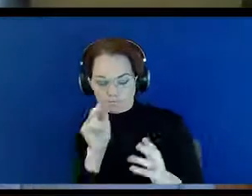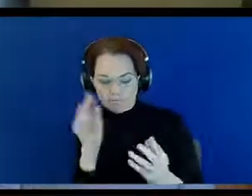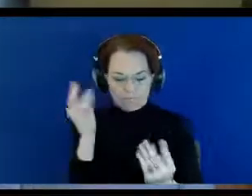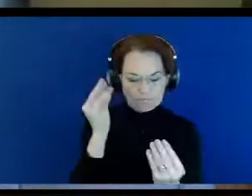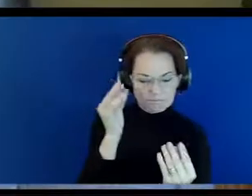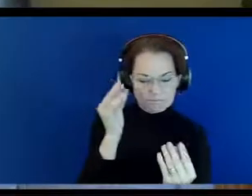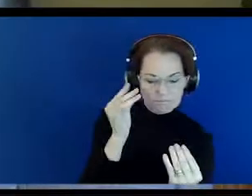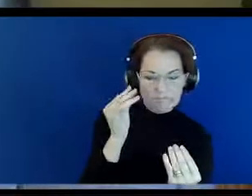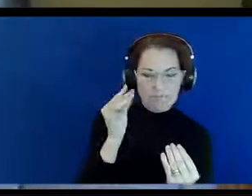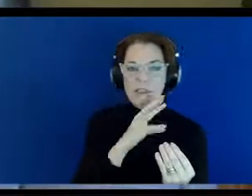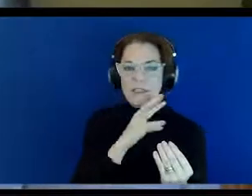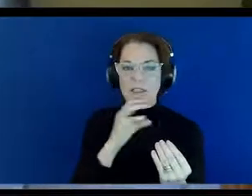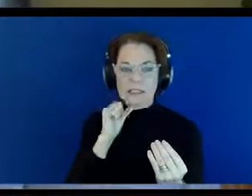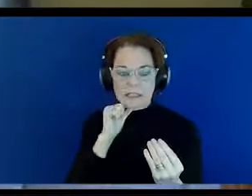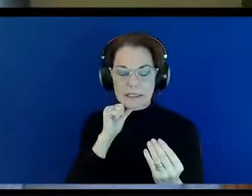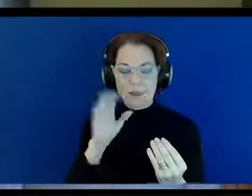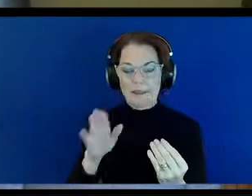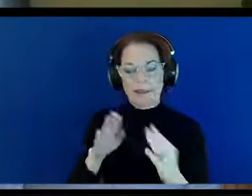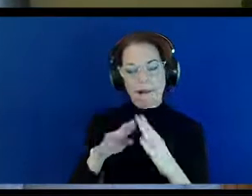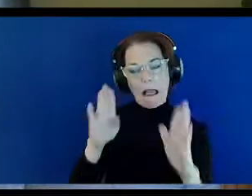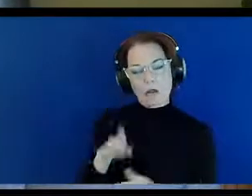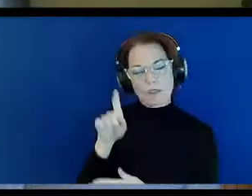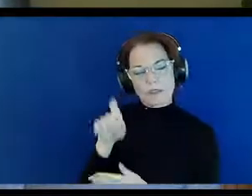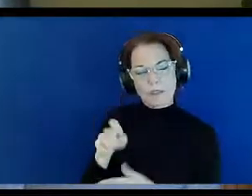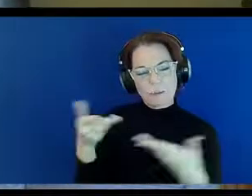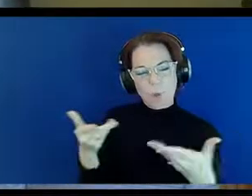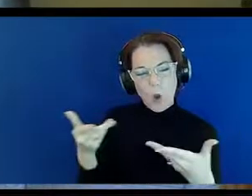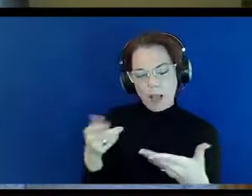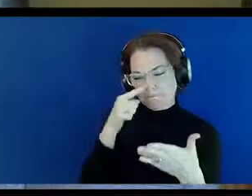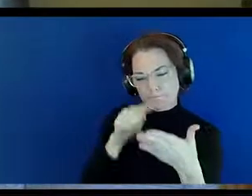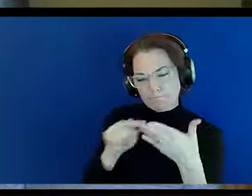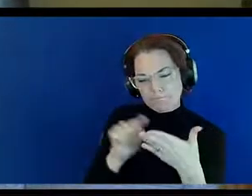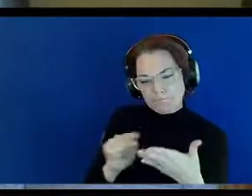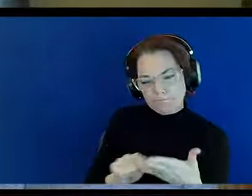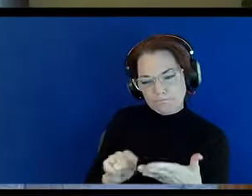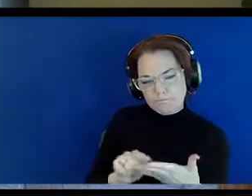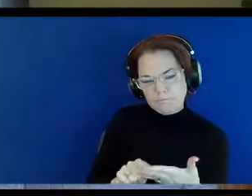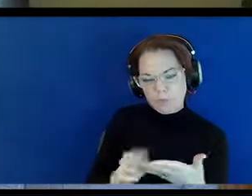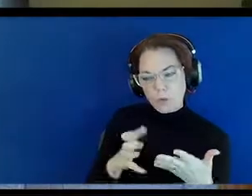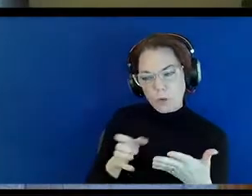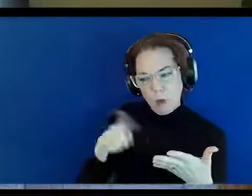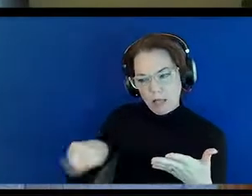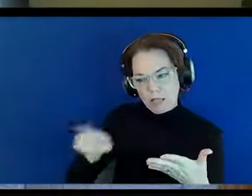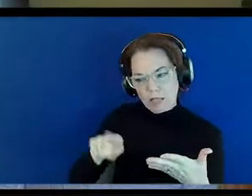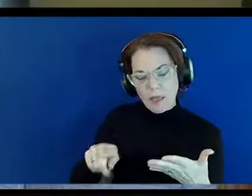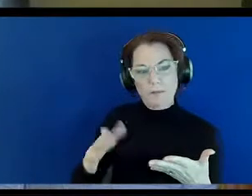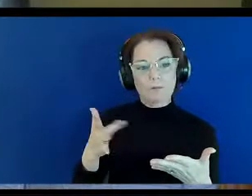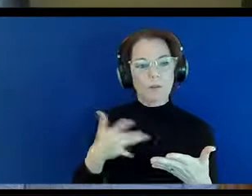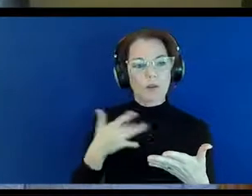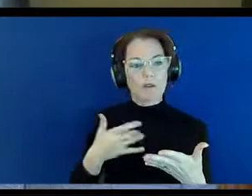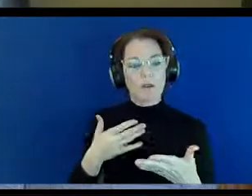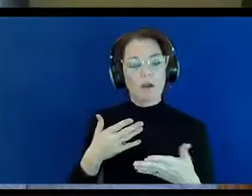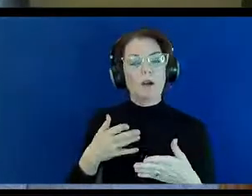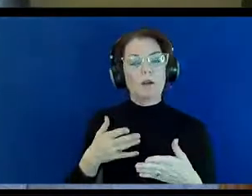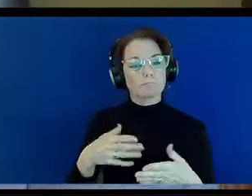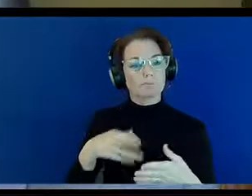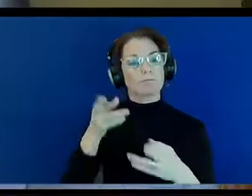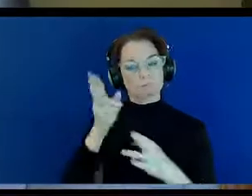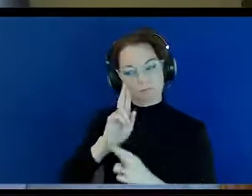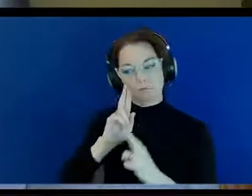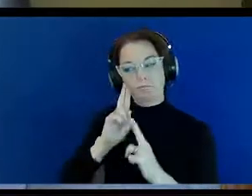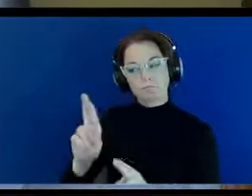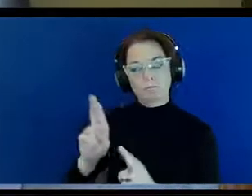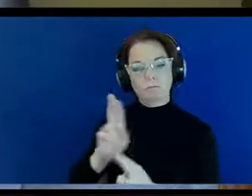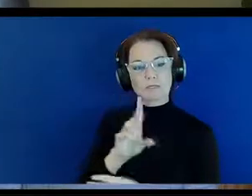help seniors meet those needs that they have in a way that shows dignity and respect for our seniors during their golden